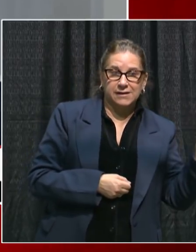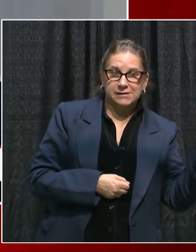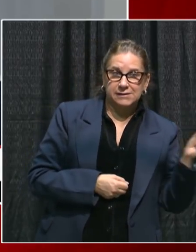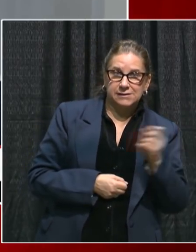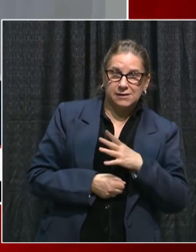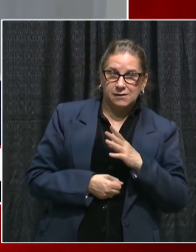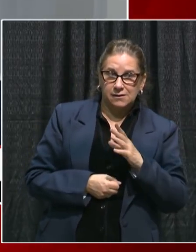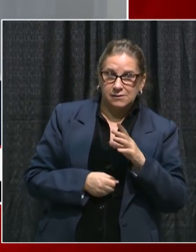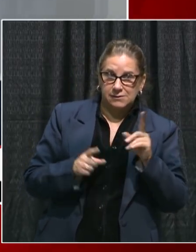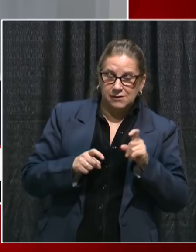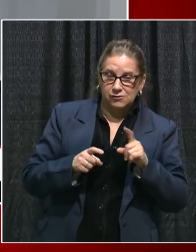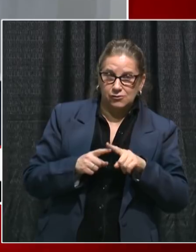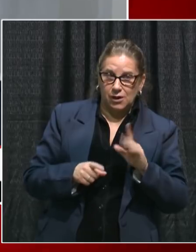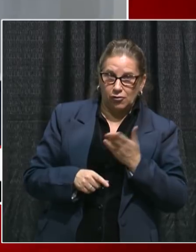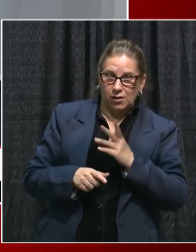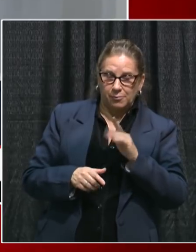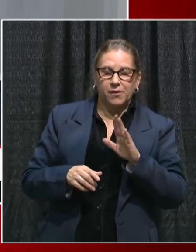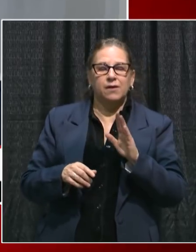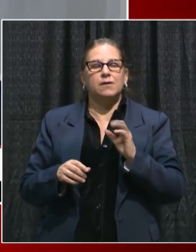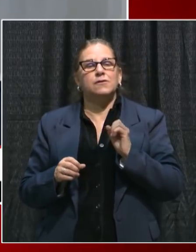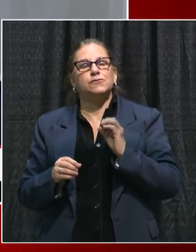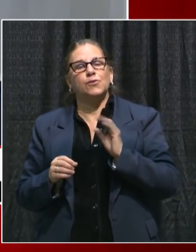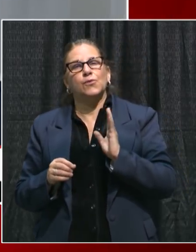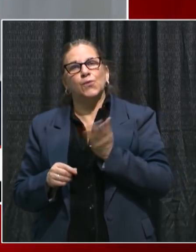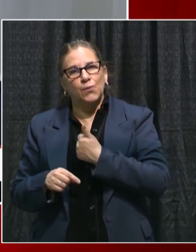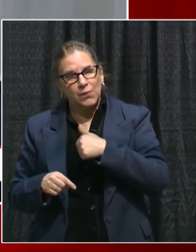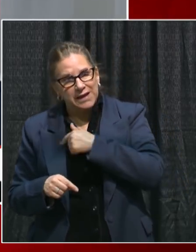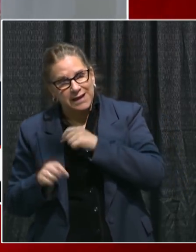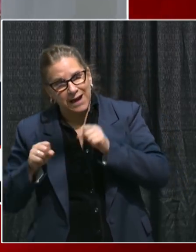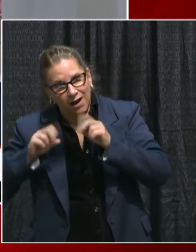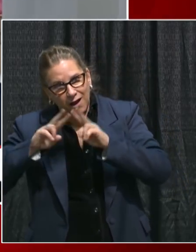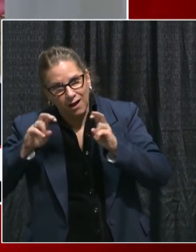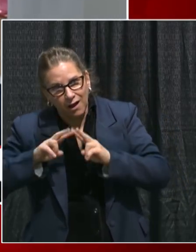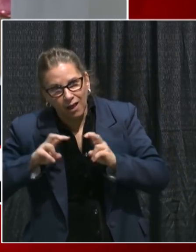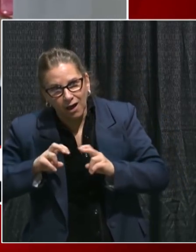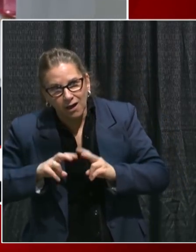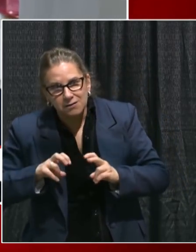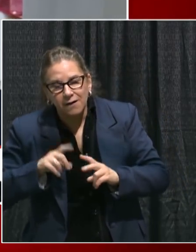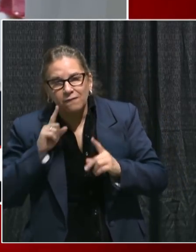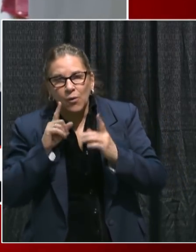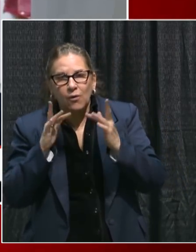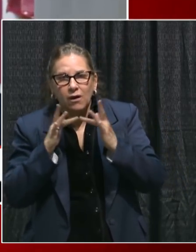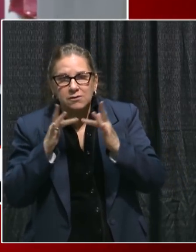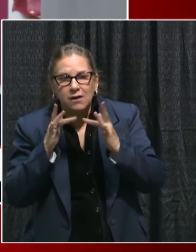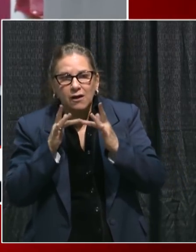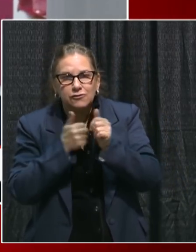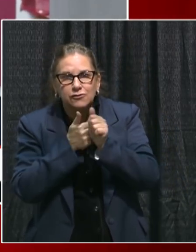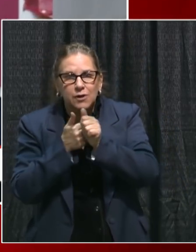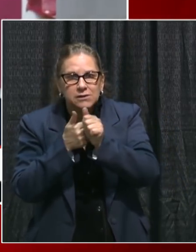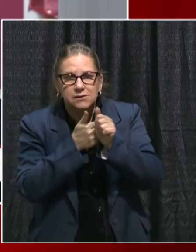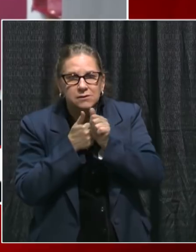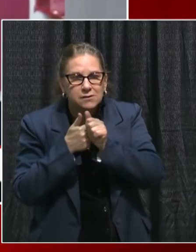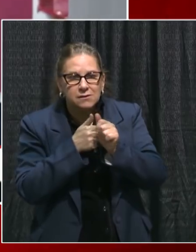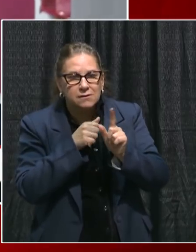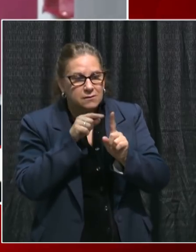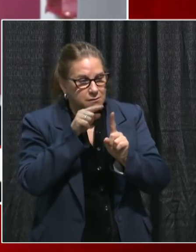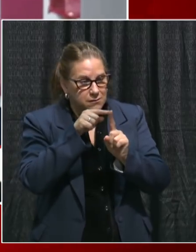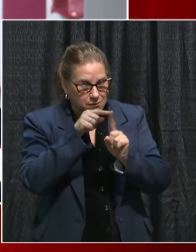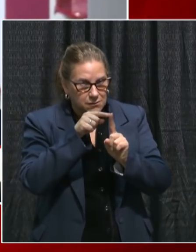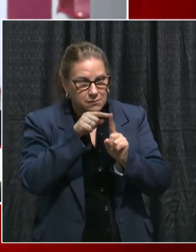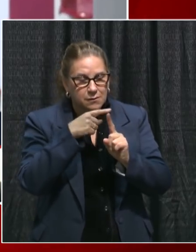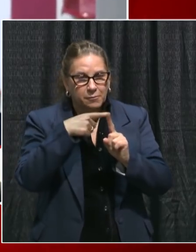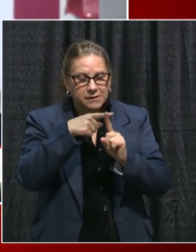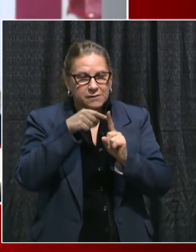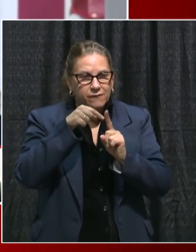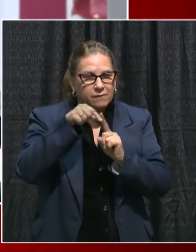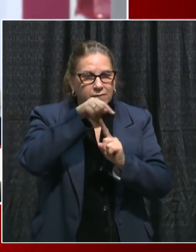the contact tracing, and we would be available to provide that